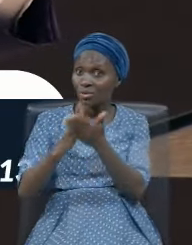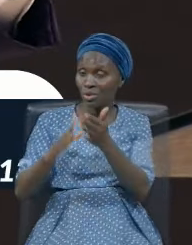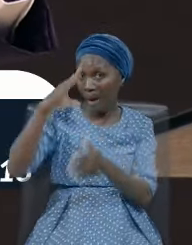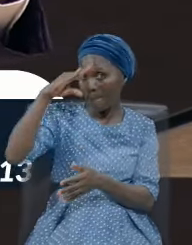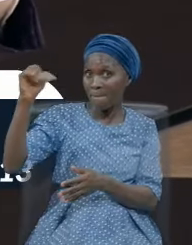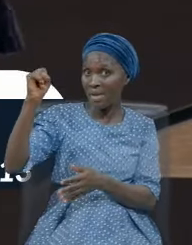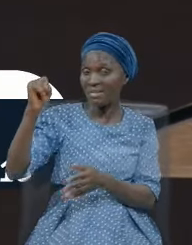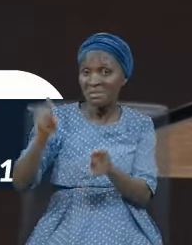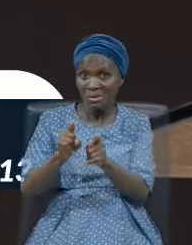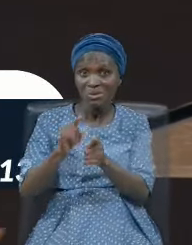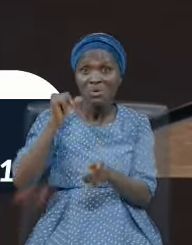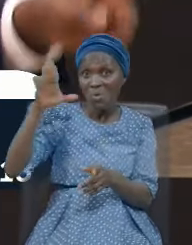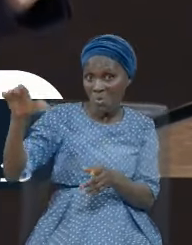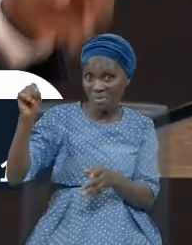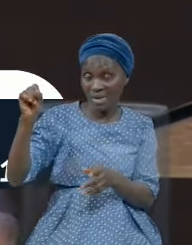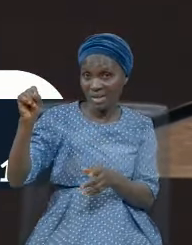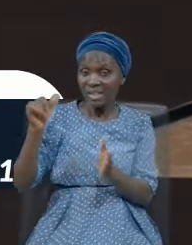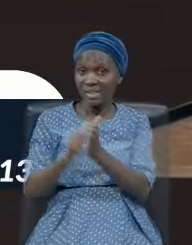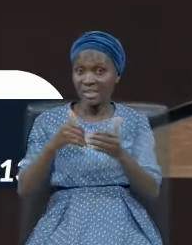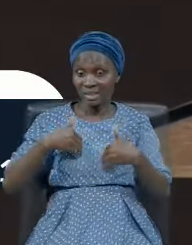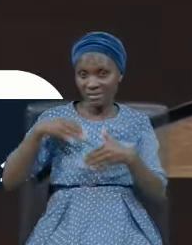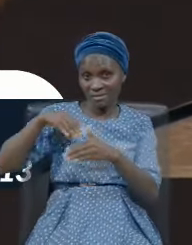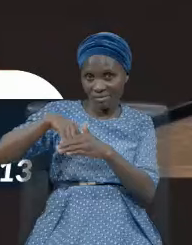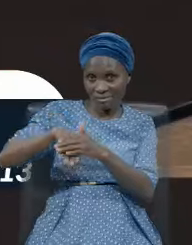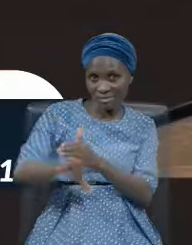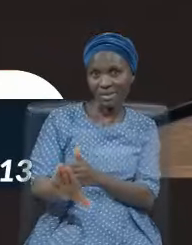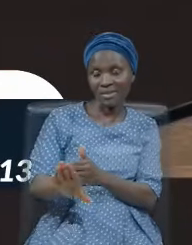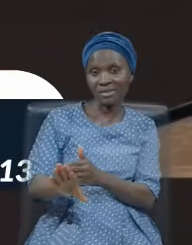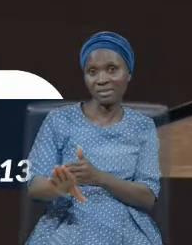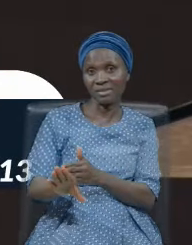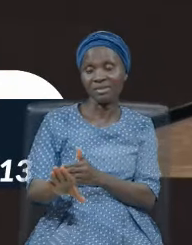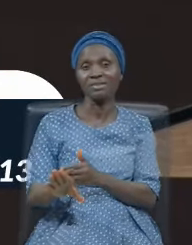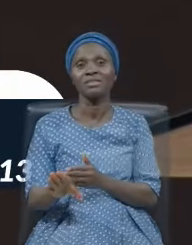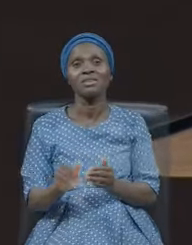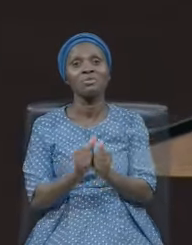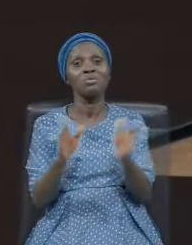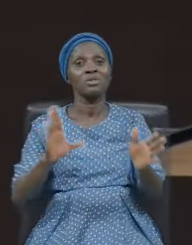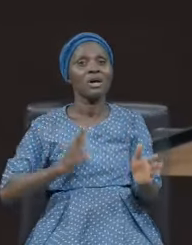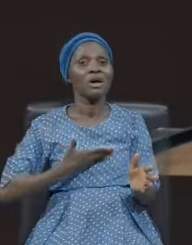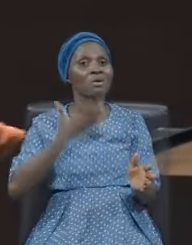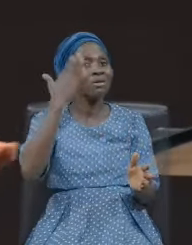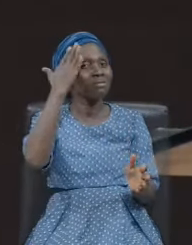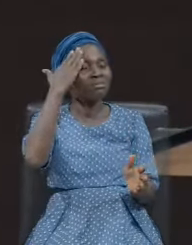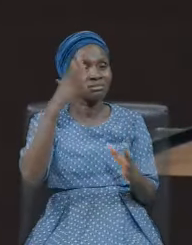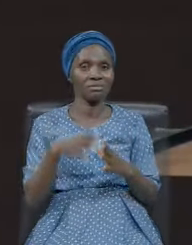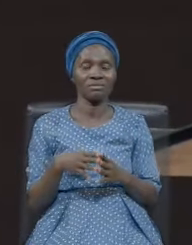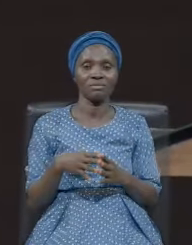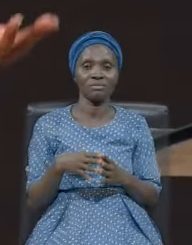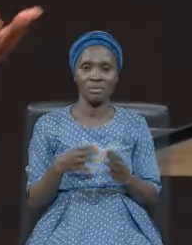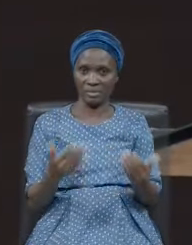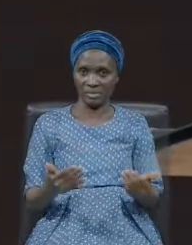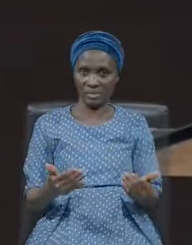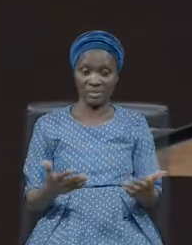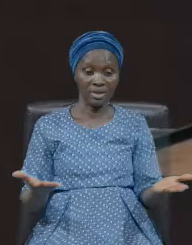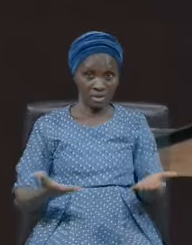even women, crept in unawares. Now, over here, by